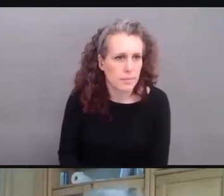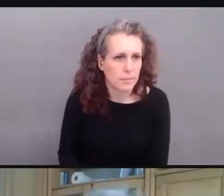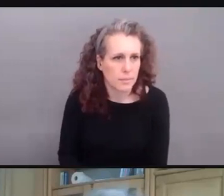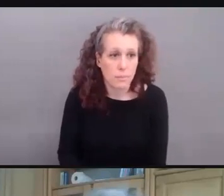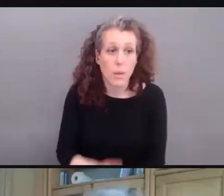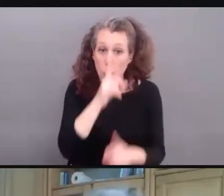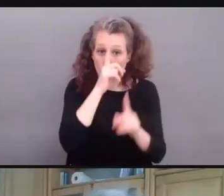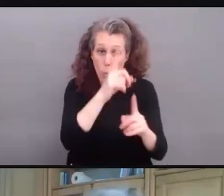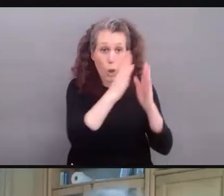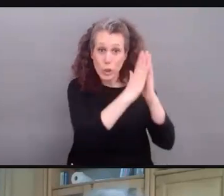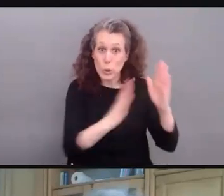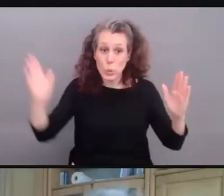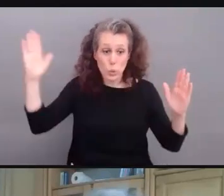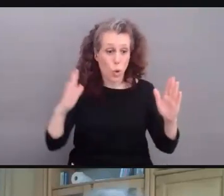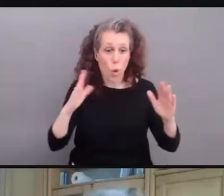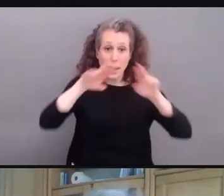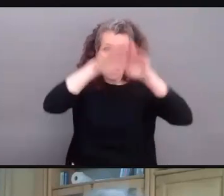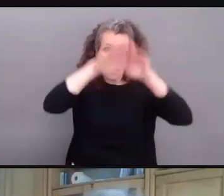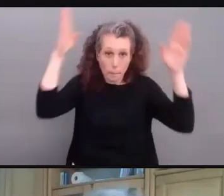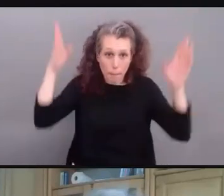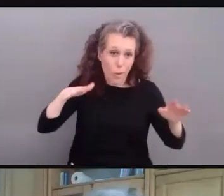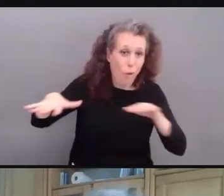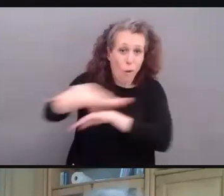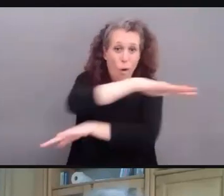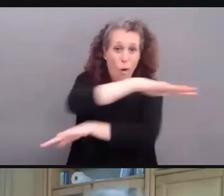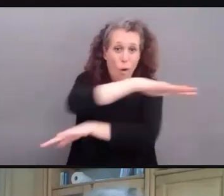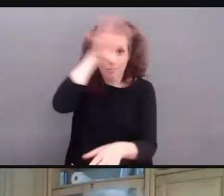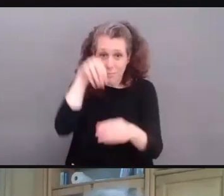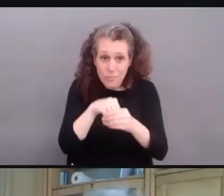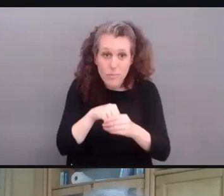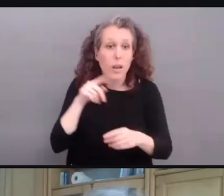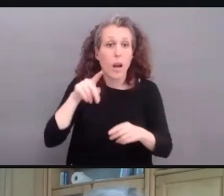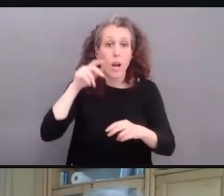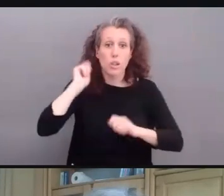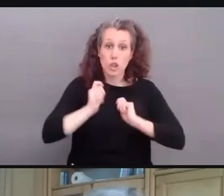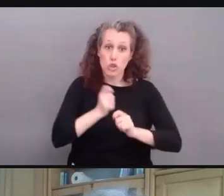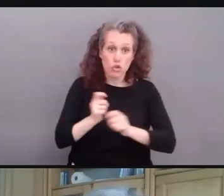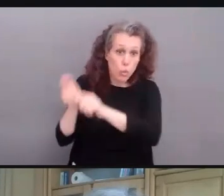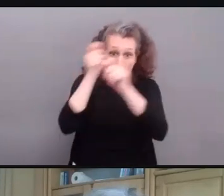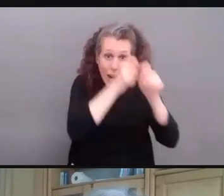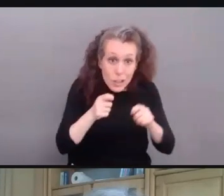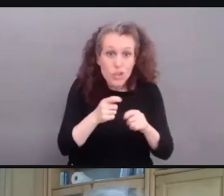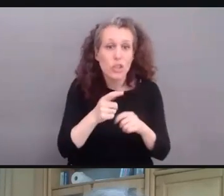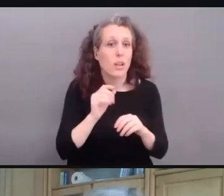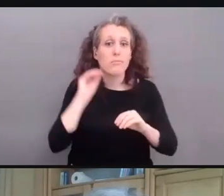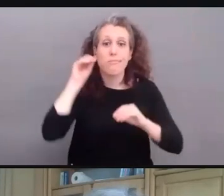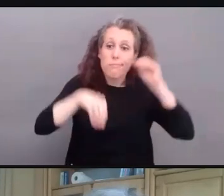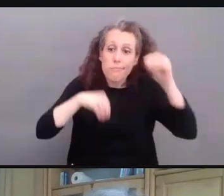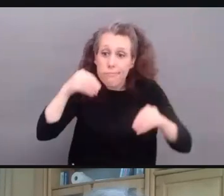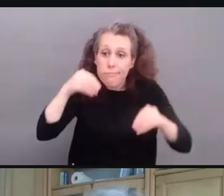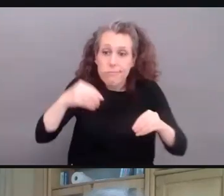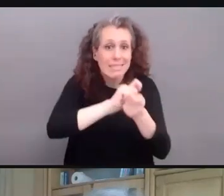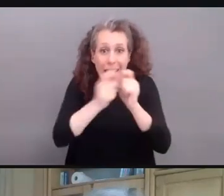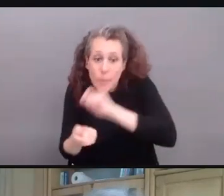environment. And it's relevant for the design, for the construction, for refurbishment or adaptation,